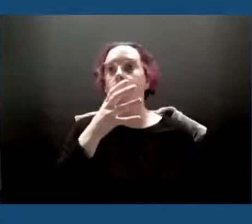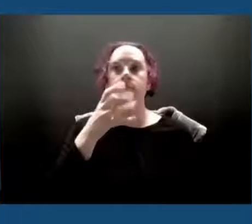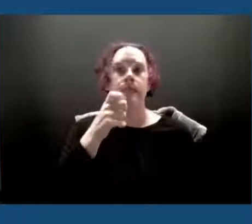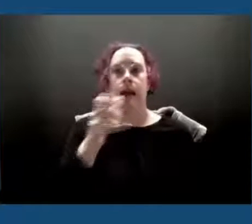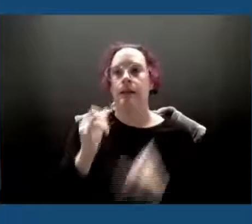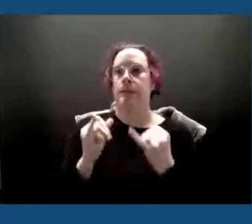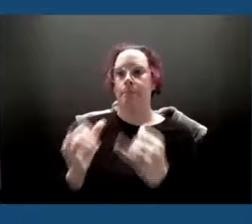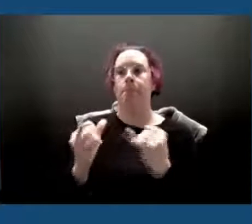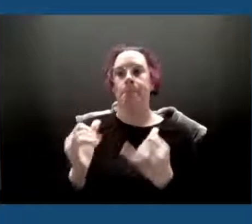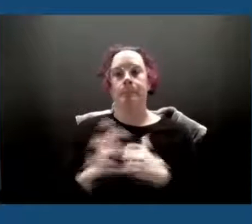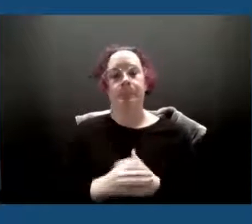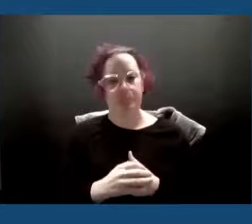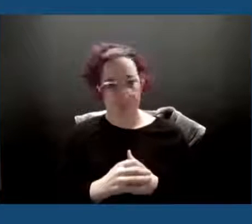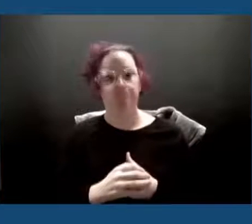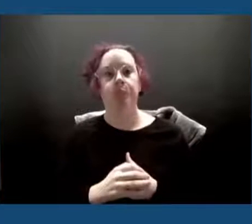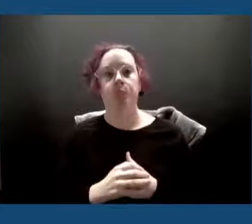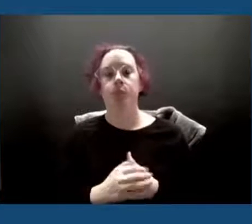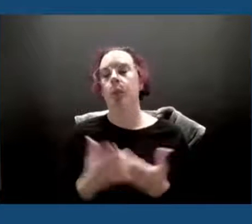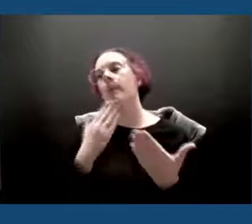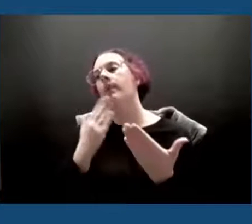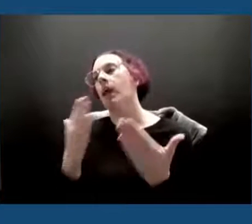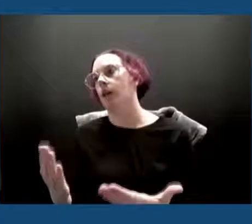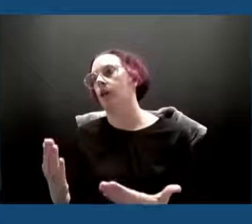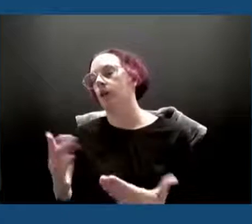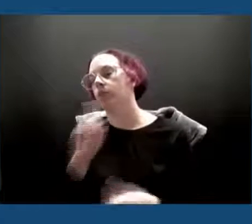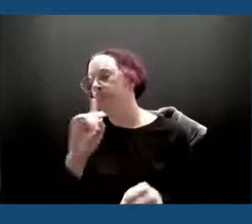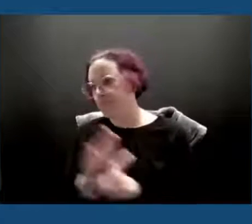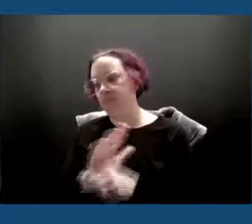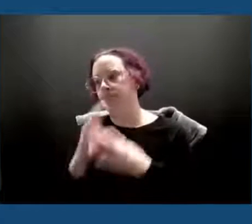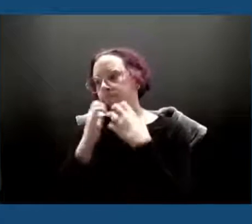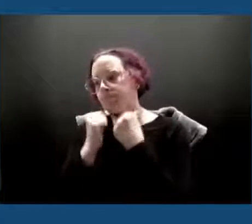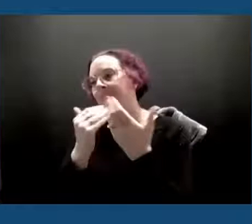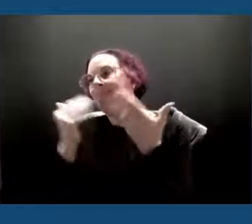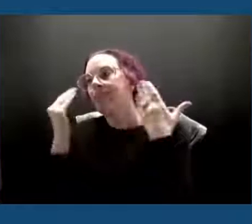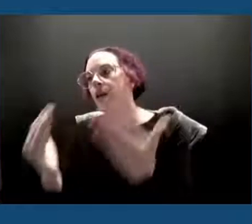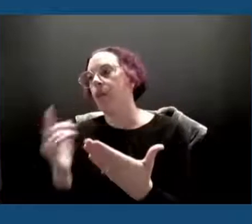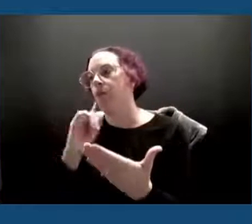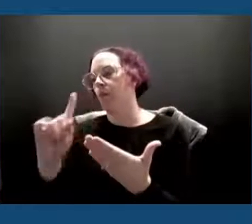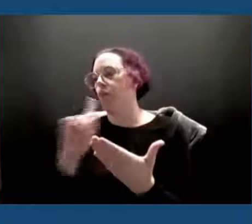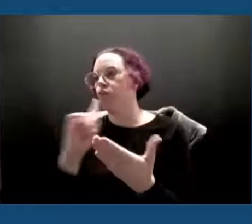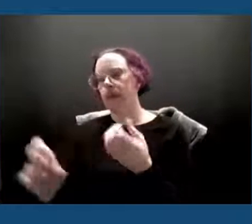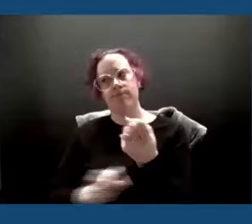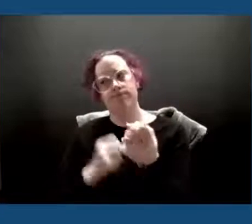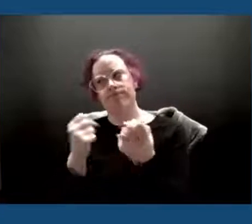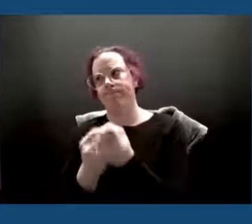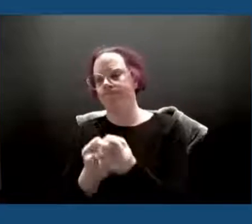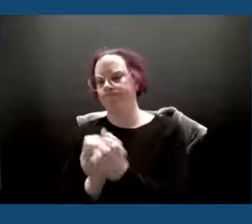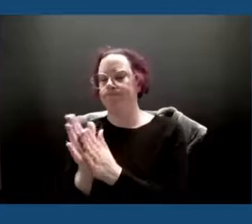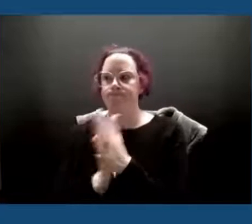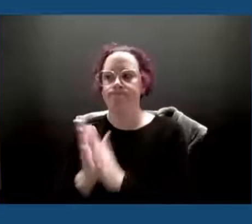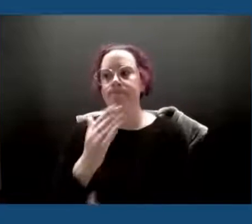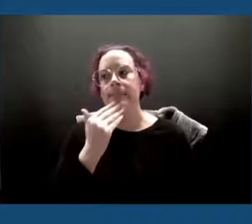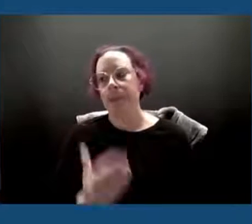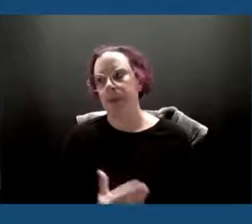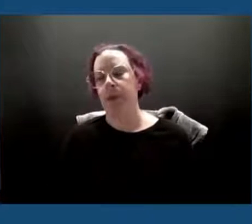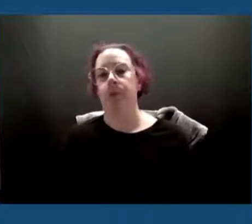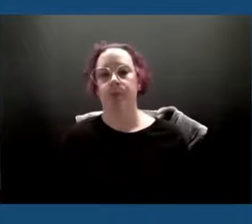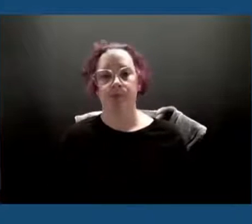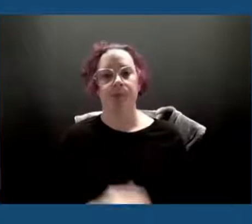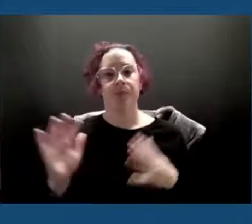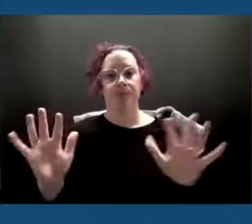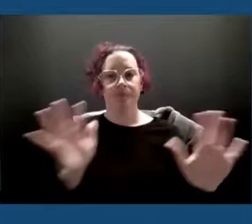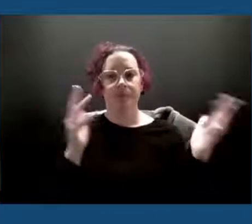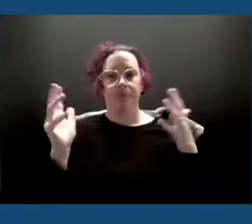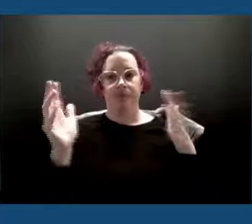Thank you. Thank you. Thank you for being such a great champion. Thank you.